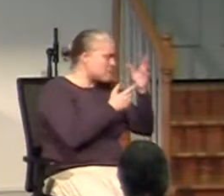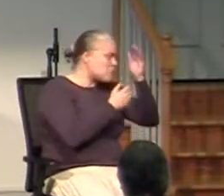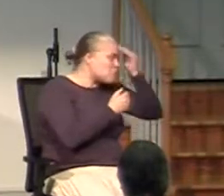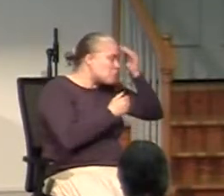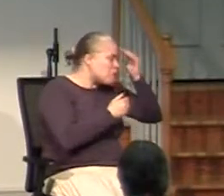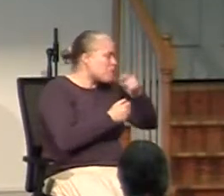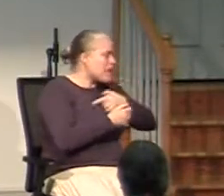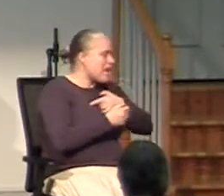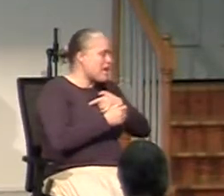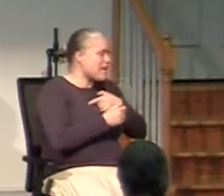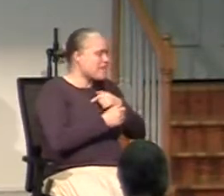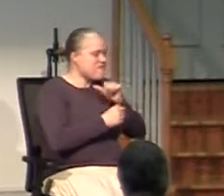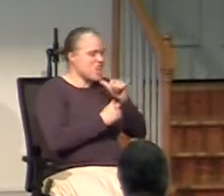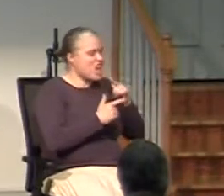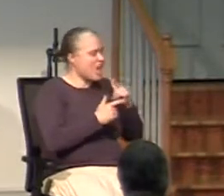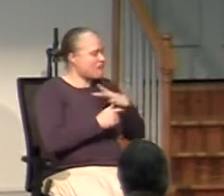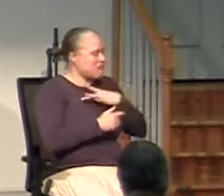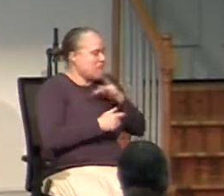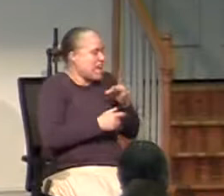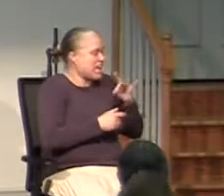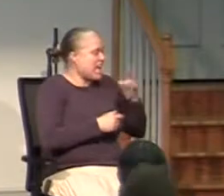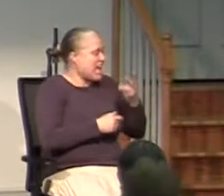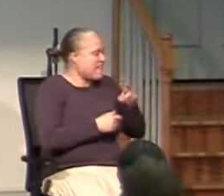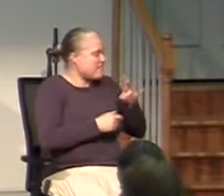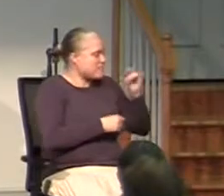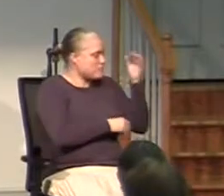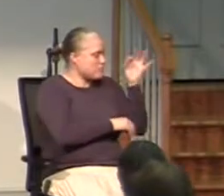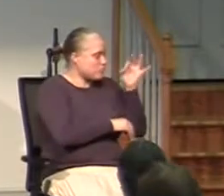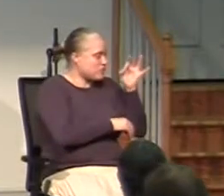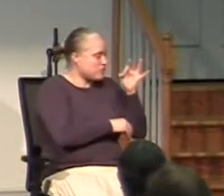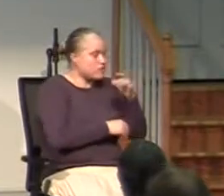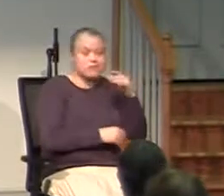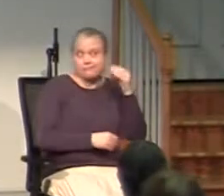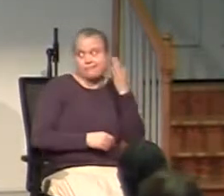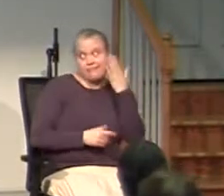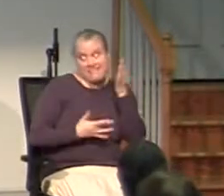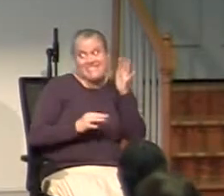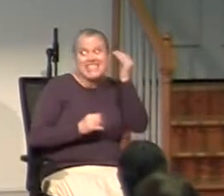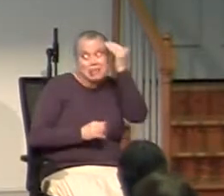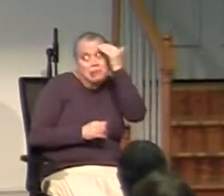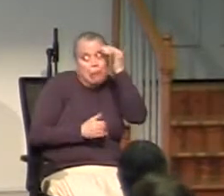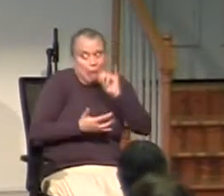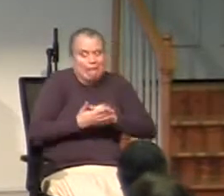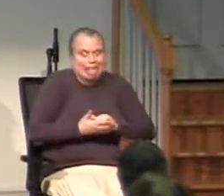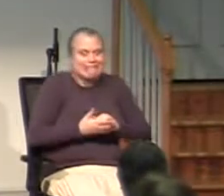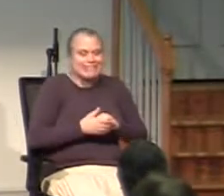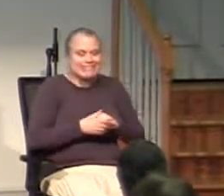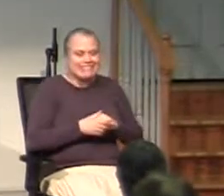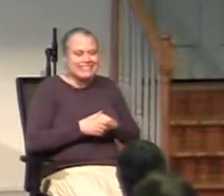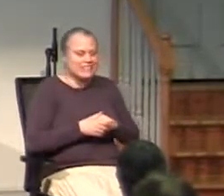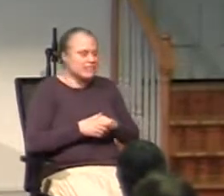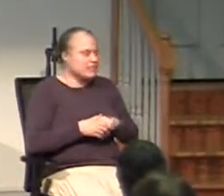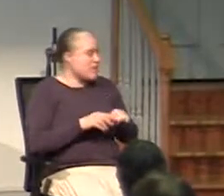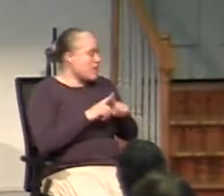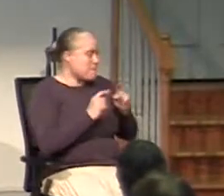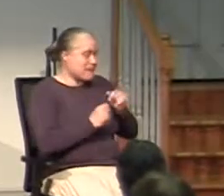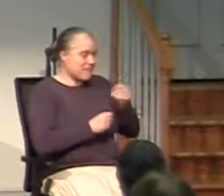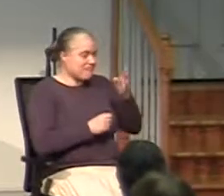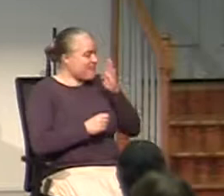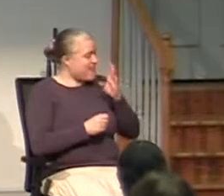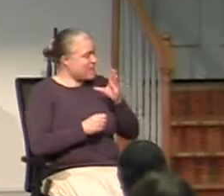had any much use for Seventh-day Adventist preachers." I said, "Yes, I gathered that." And he said, "But God has done